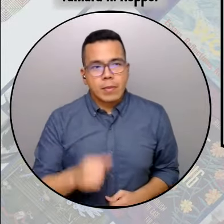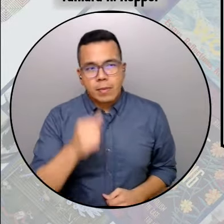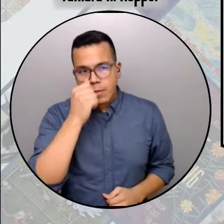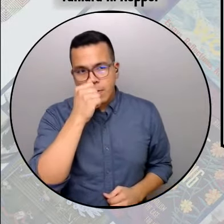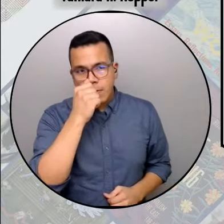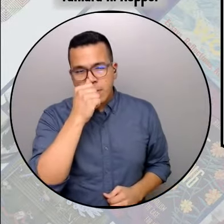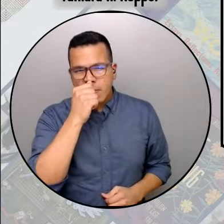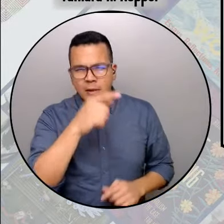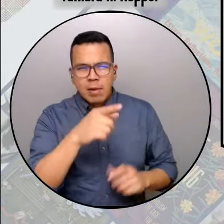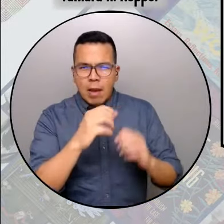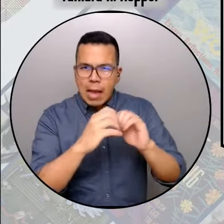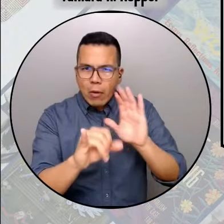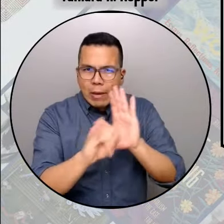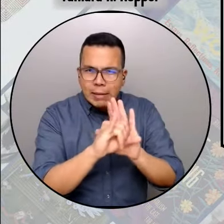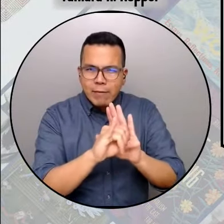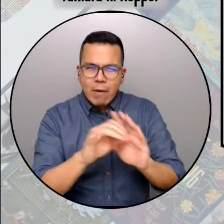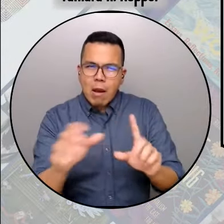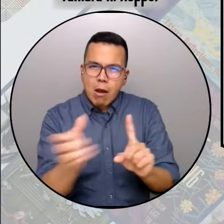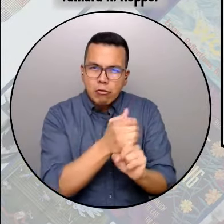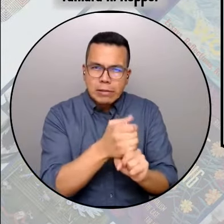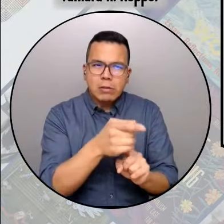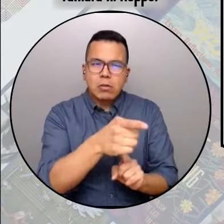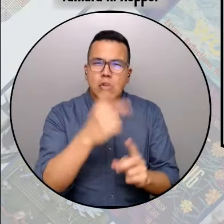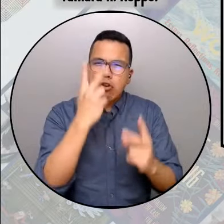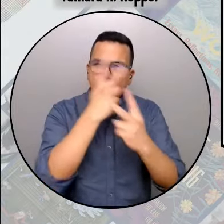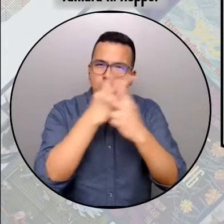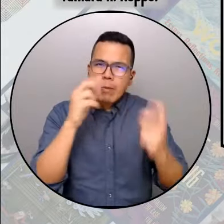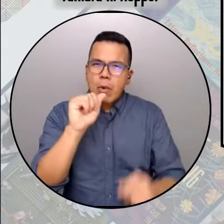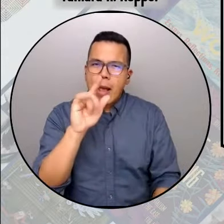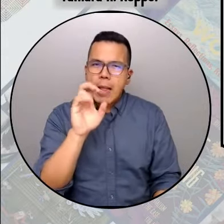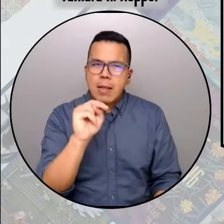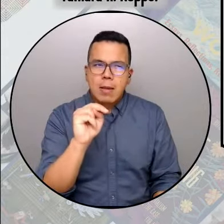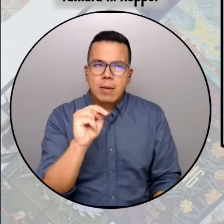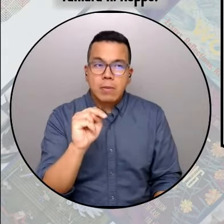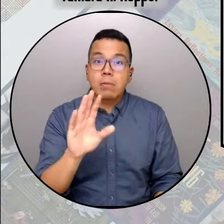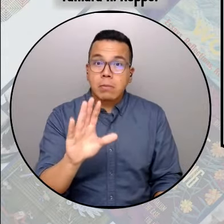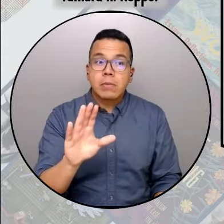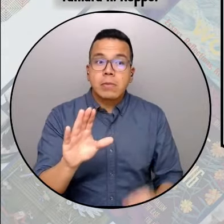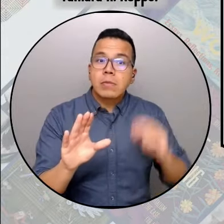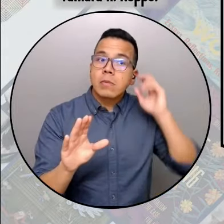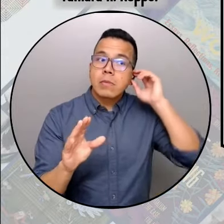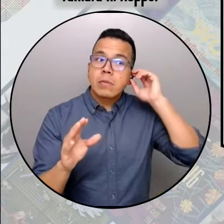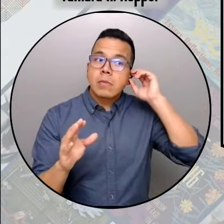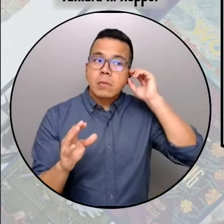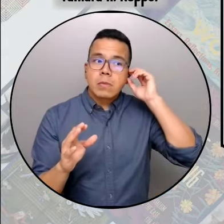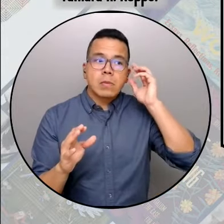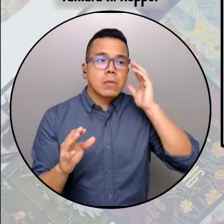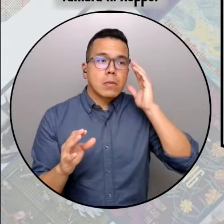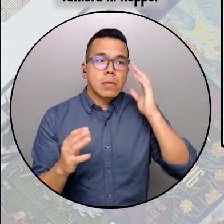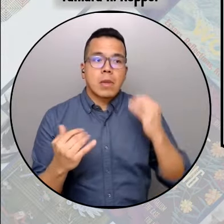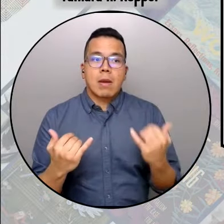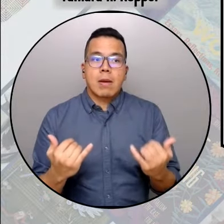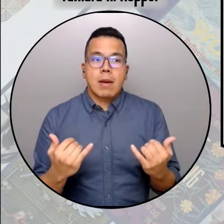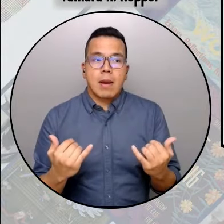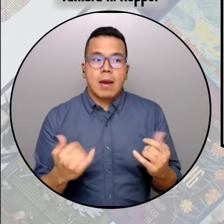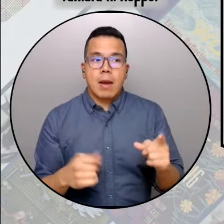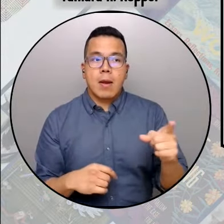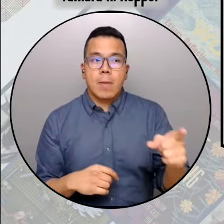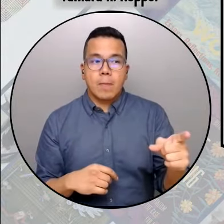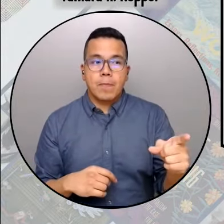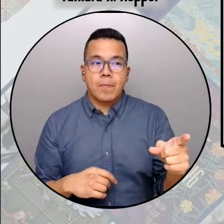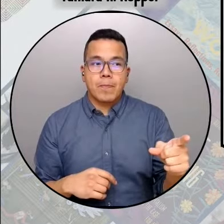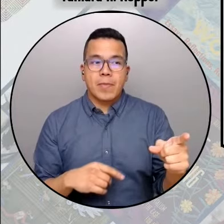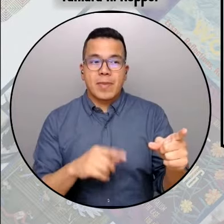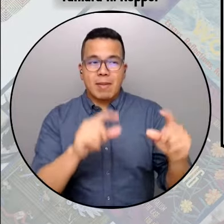right? And so one of the things that, you know, they're trying to challenge is the declined immigration